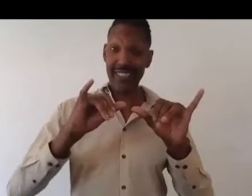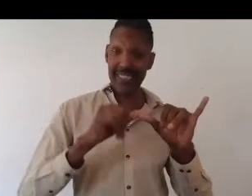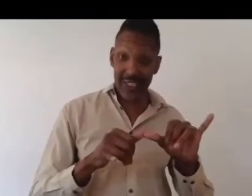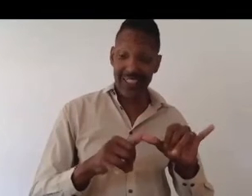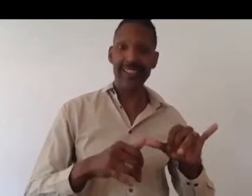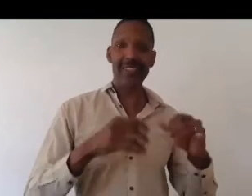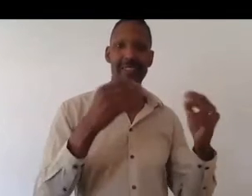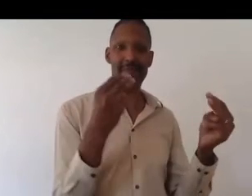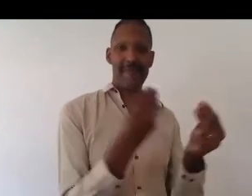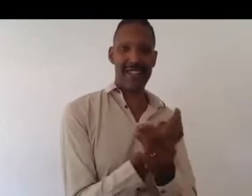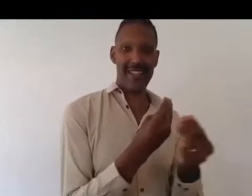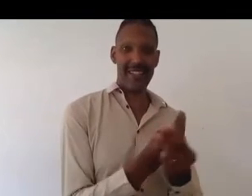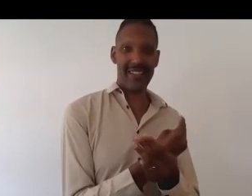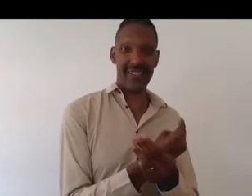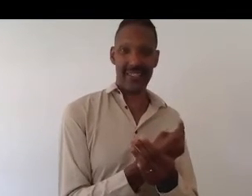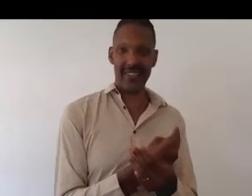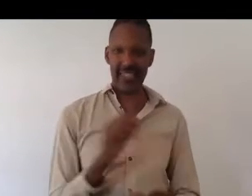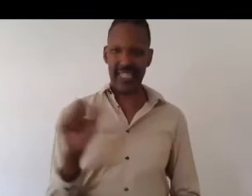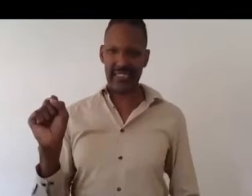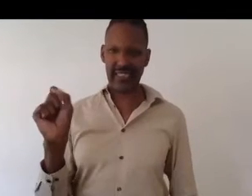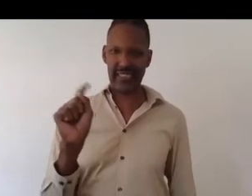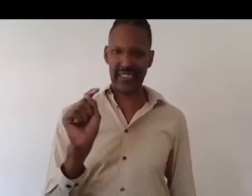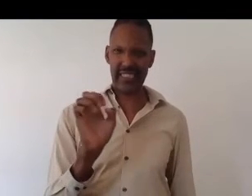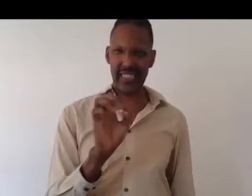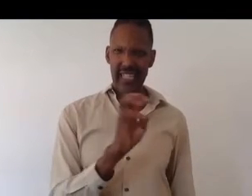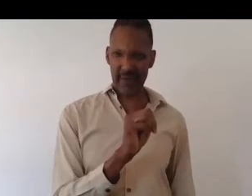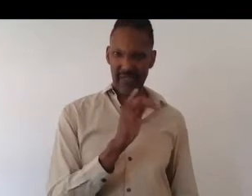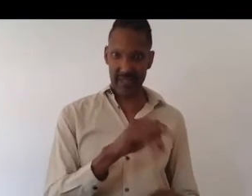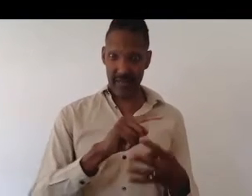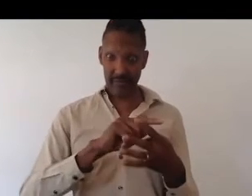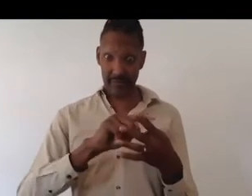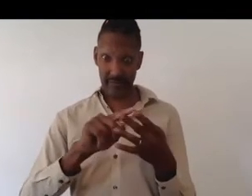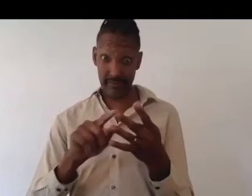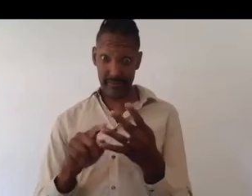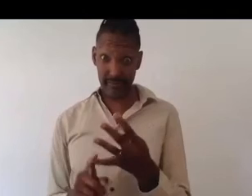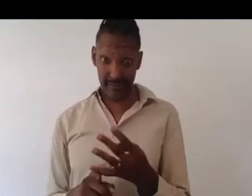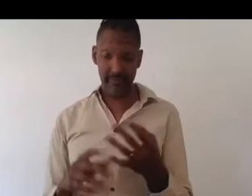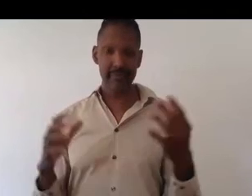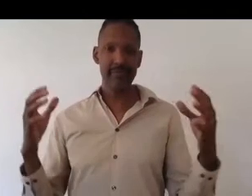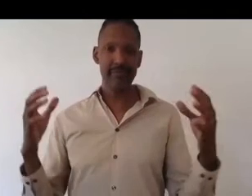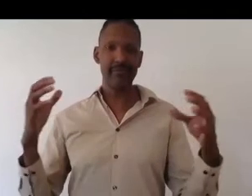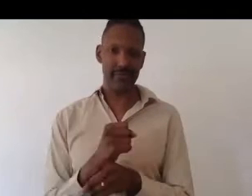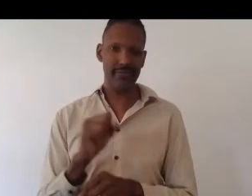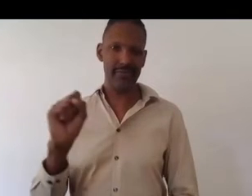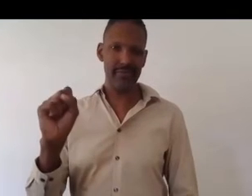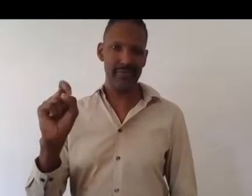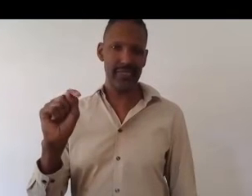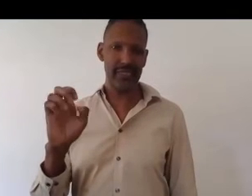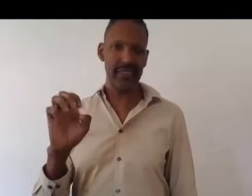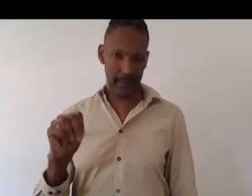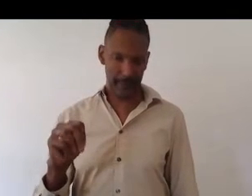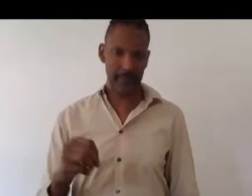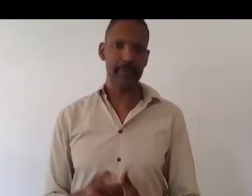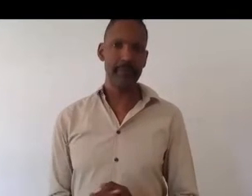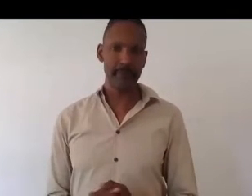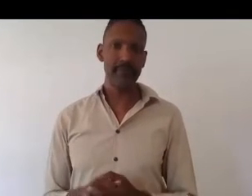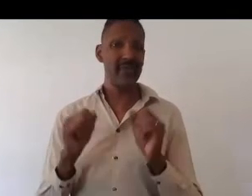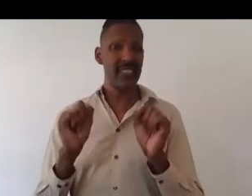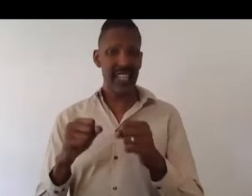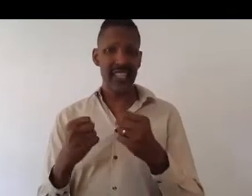history, science education as well, behind it. But there's also ways in which these domains are connected and help